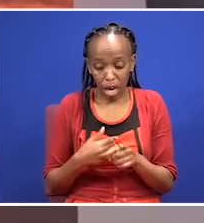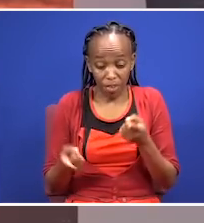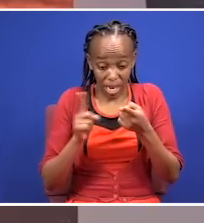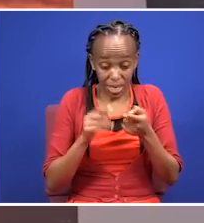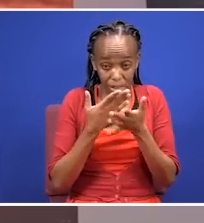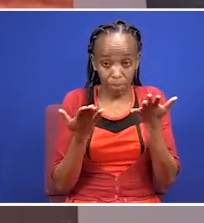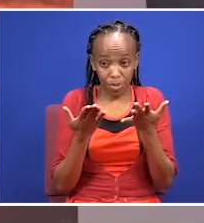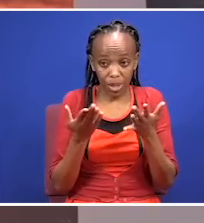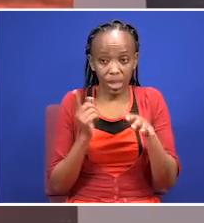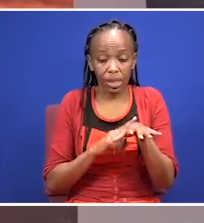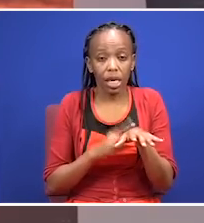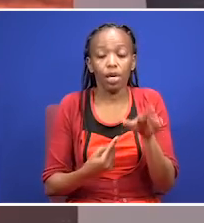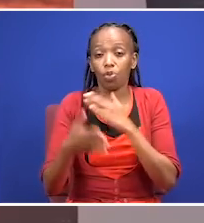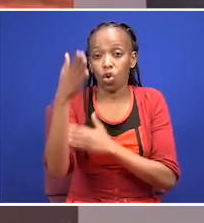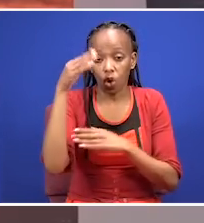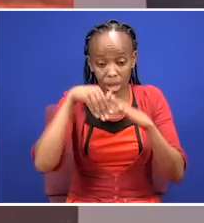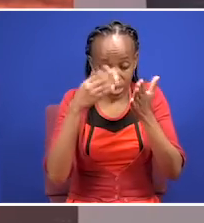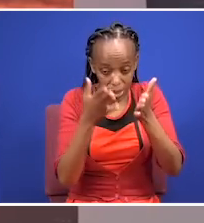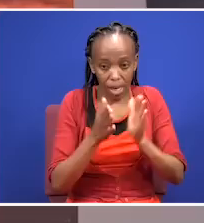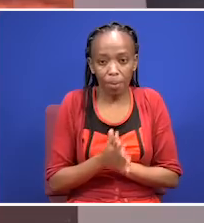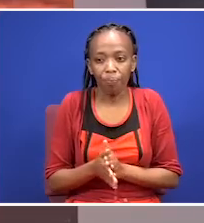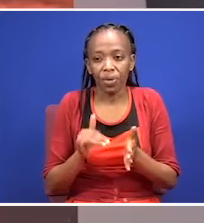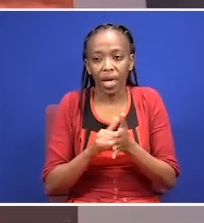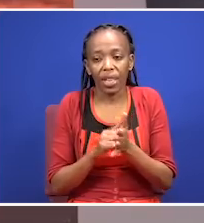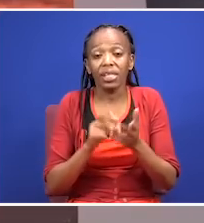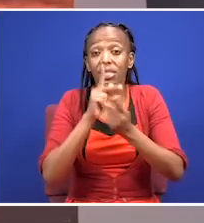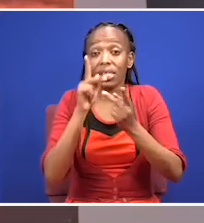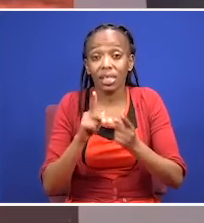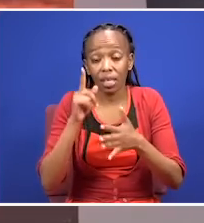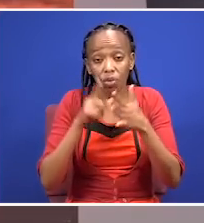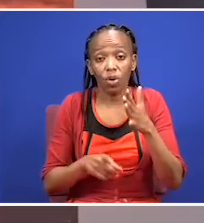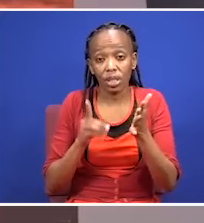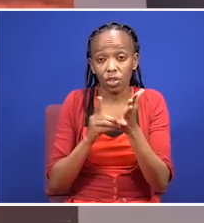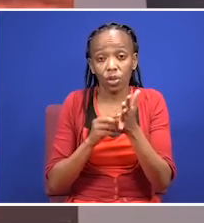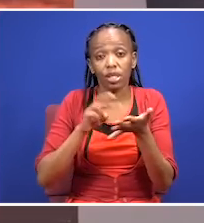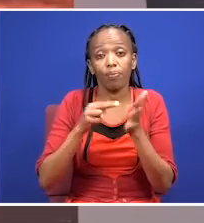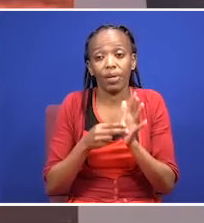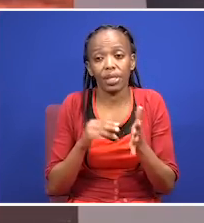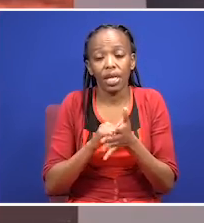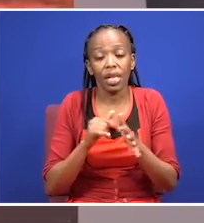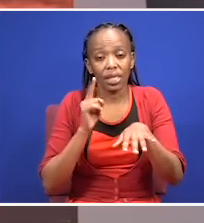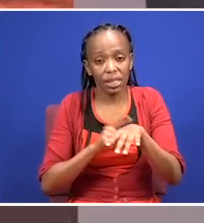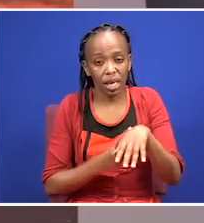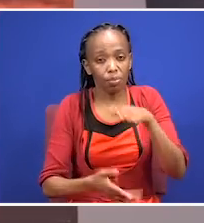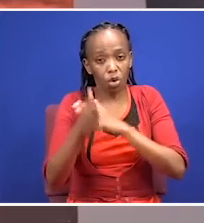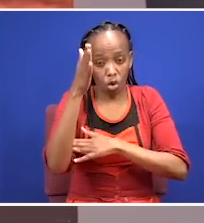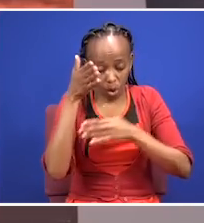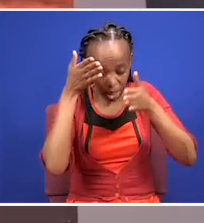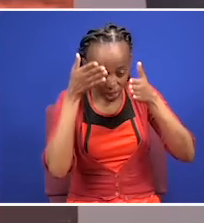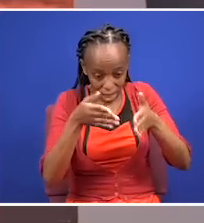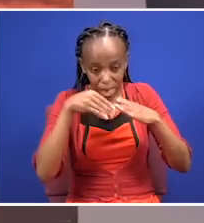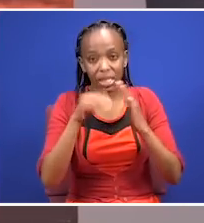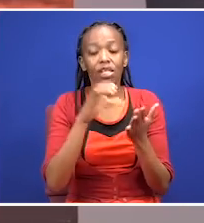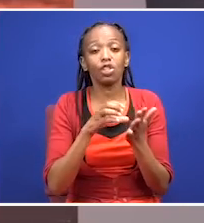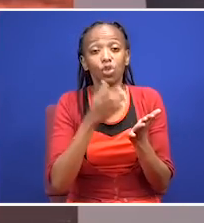something there when god is in it and that is exactly what dr deforest meant that when god is in a